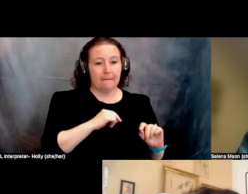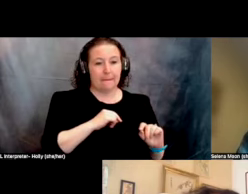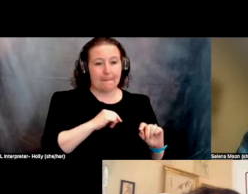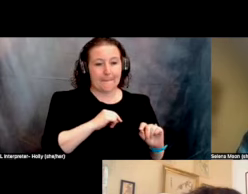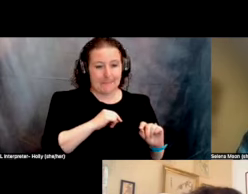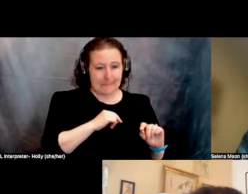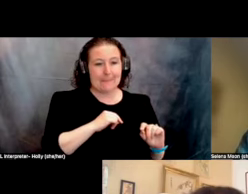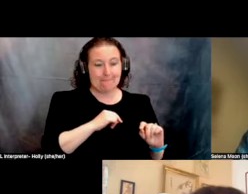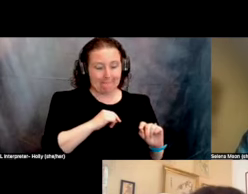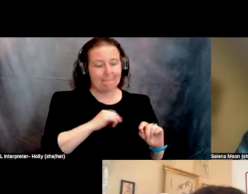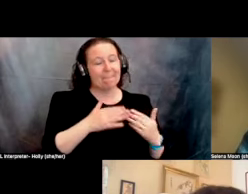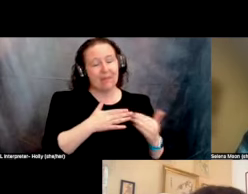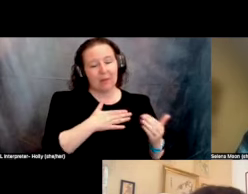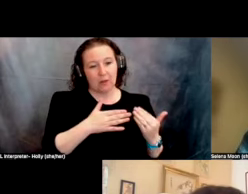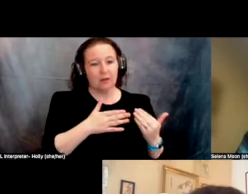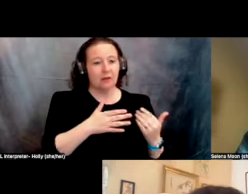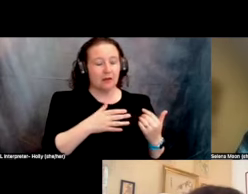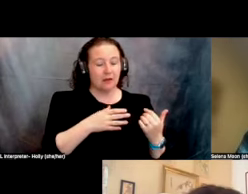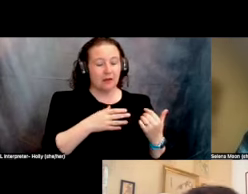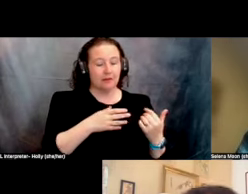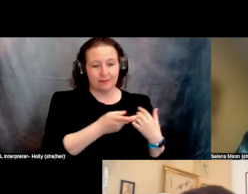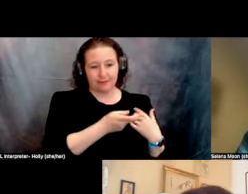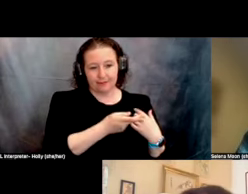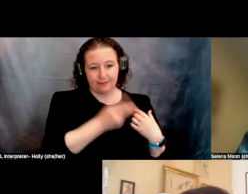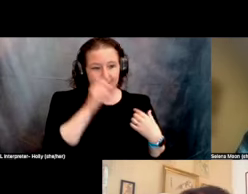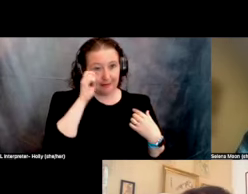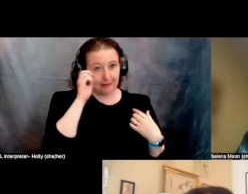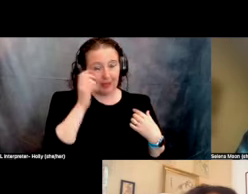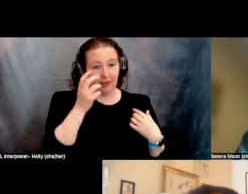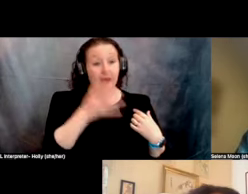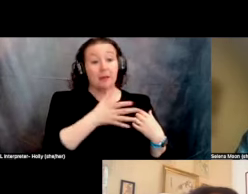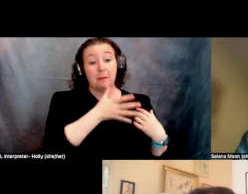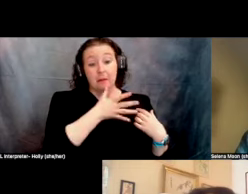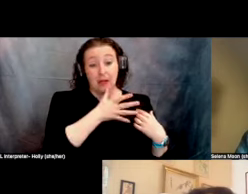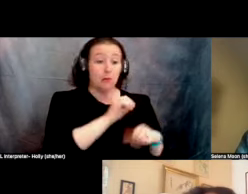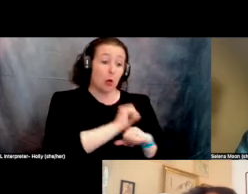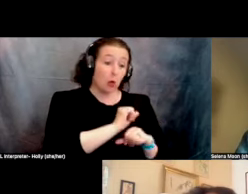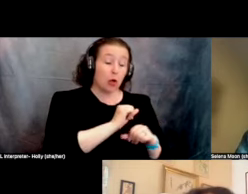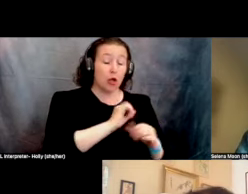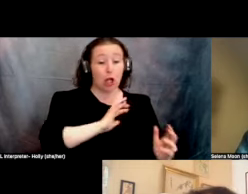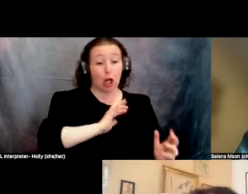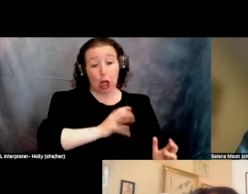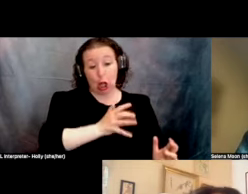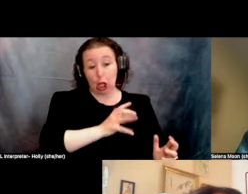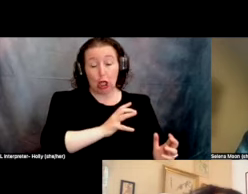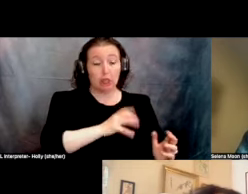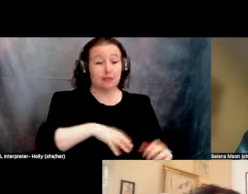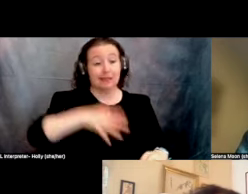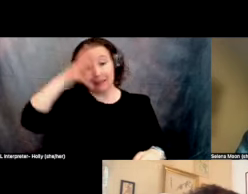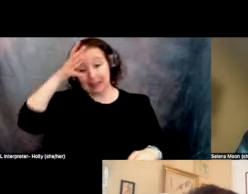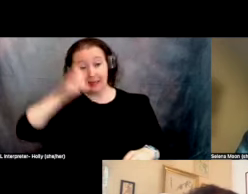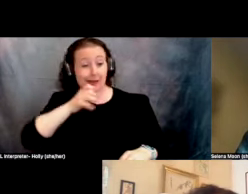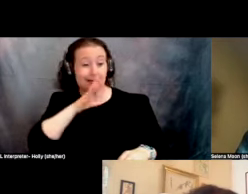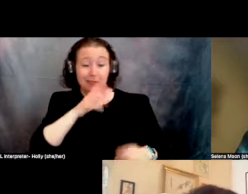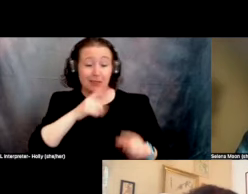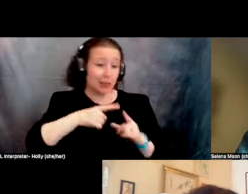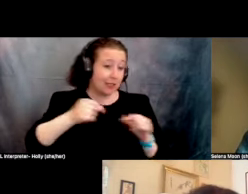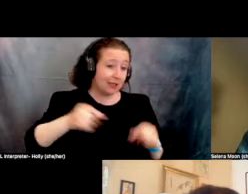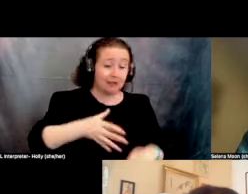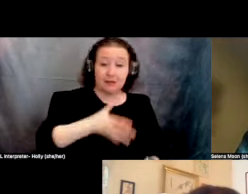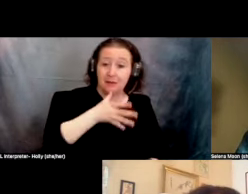yeah, so anyway, they, my mom worked in a laundry. My dad didn't speak Japanese. My mom